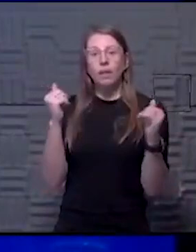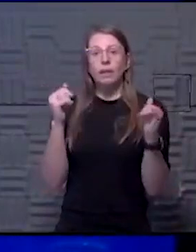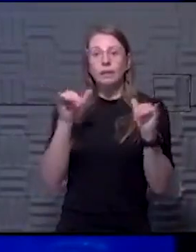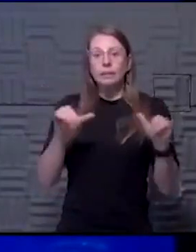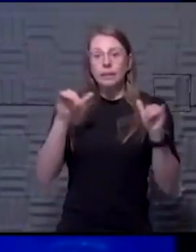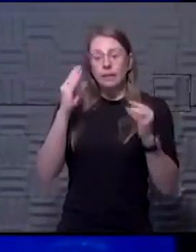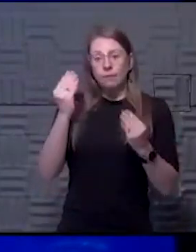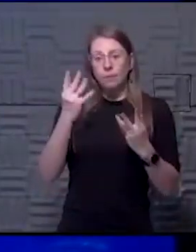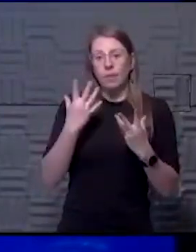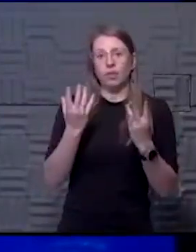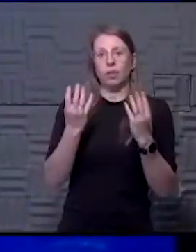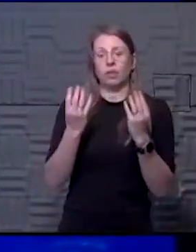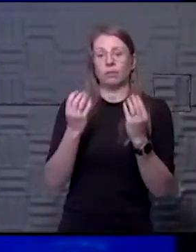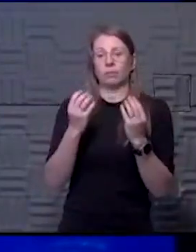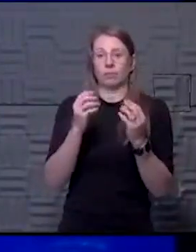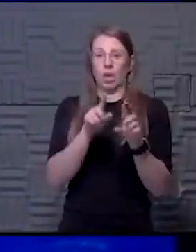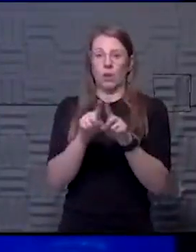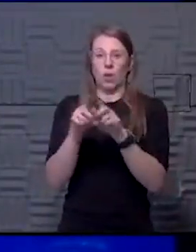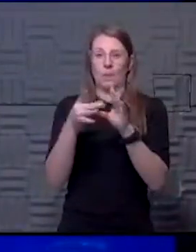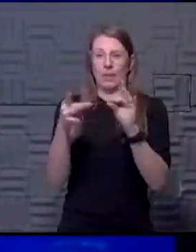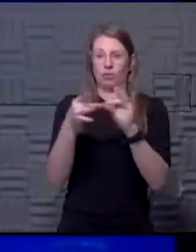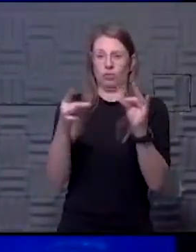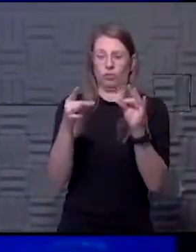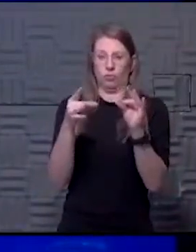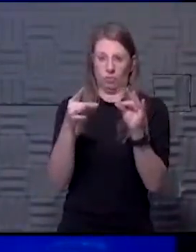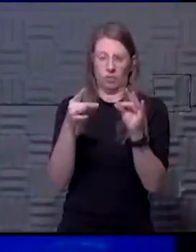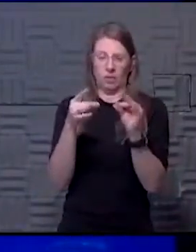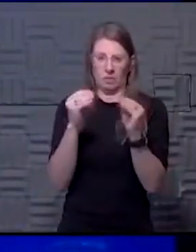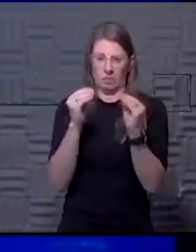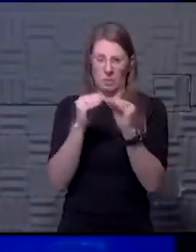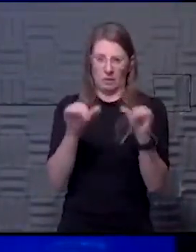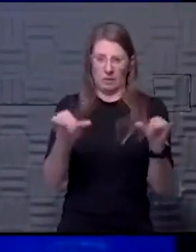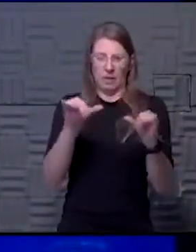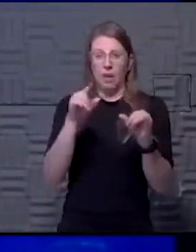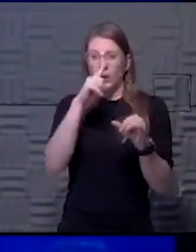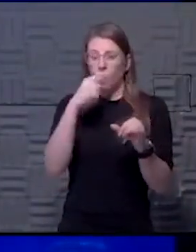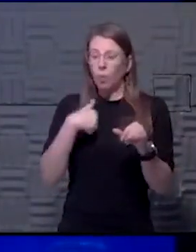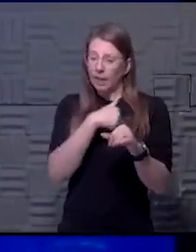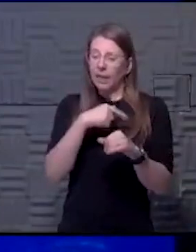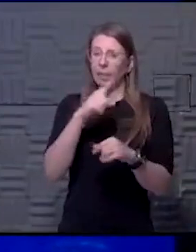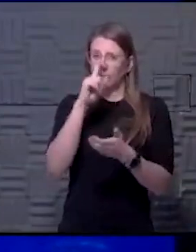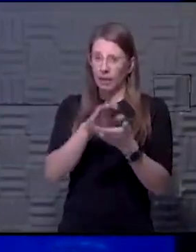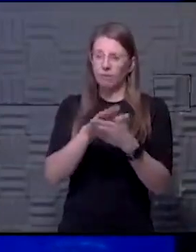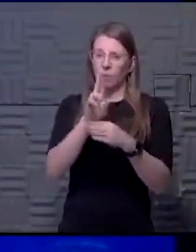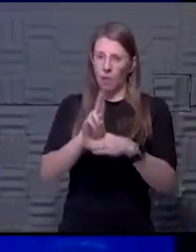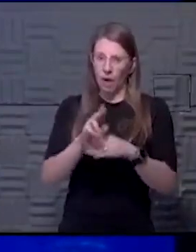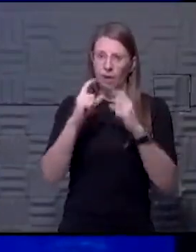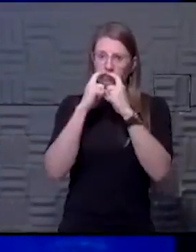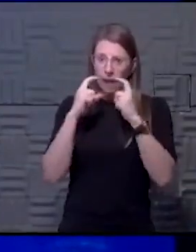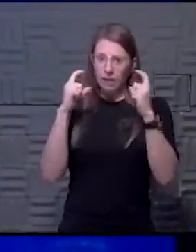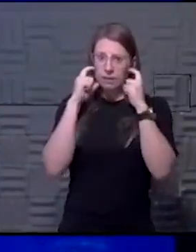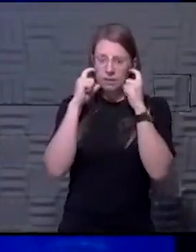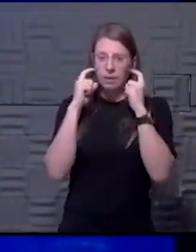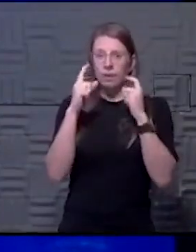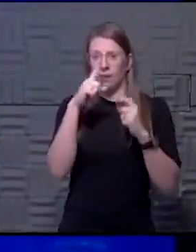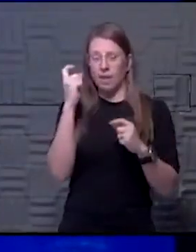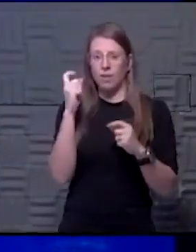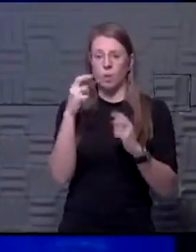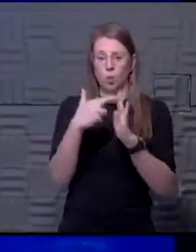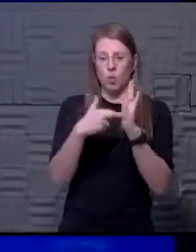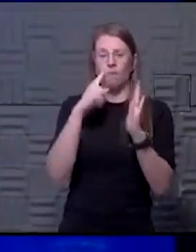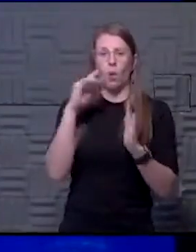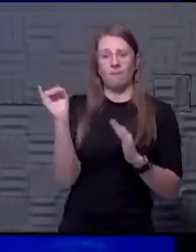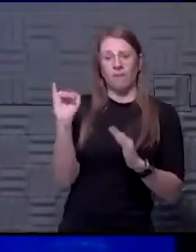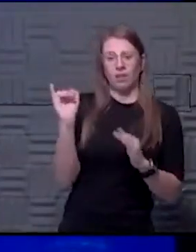source of information, right down to wearing a mask, because, we believe in wearing the mask because the rules of infection control always keep you safe. Hey, let's see if